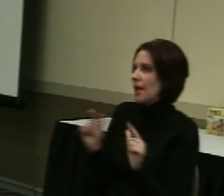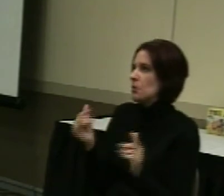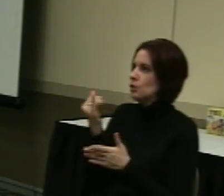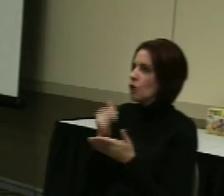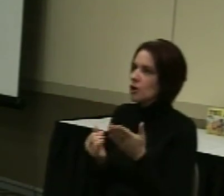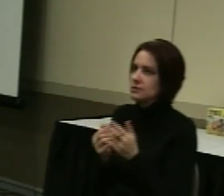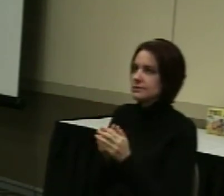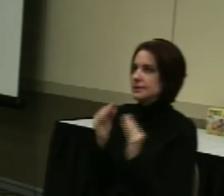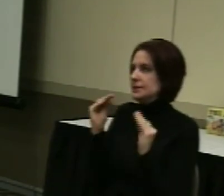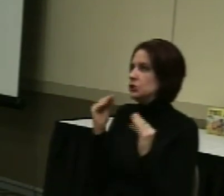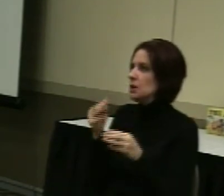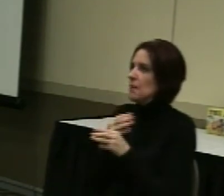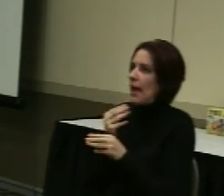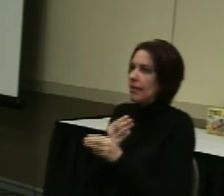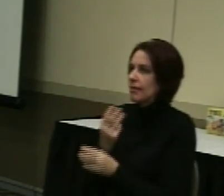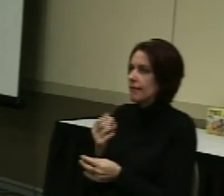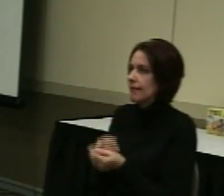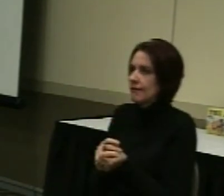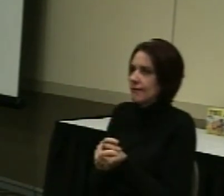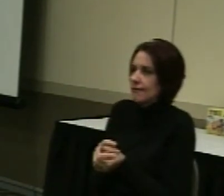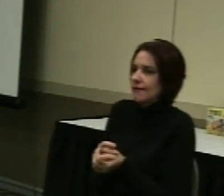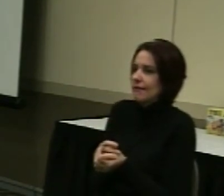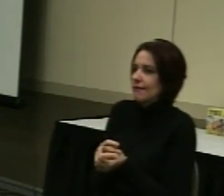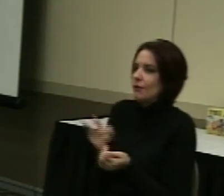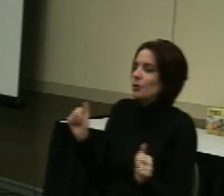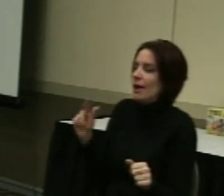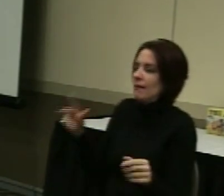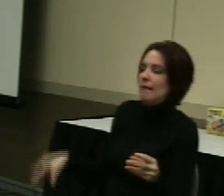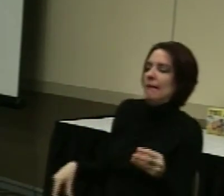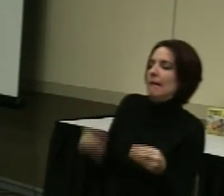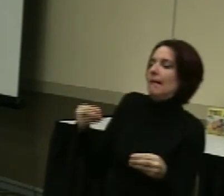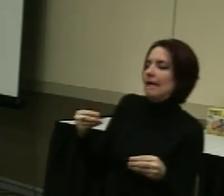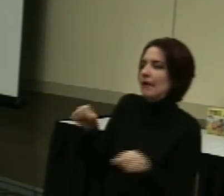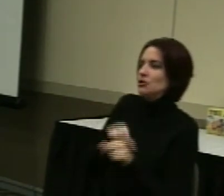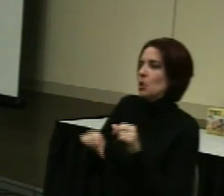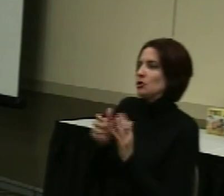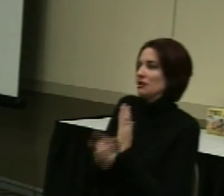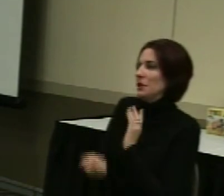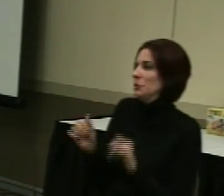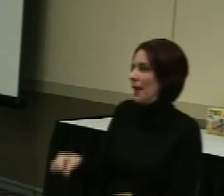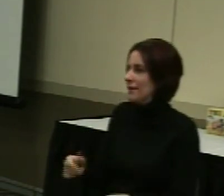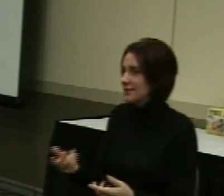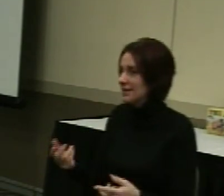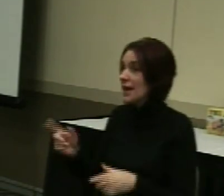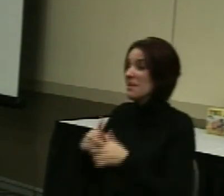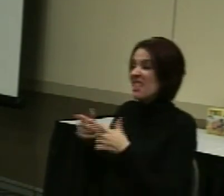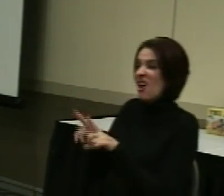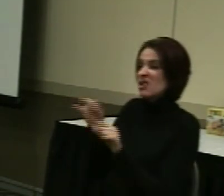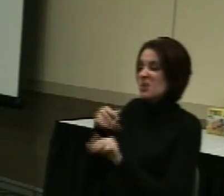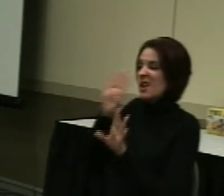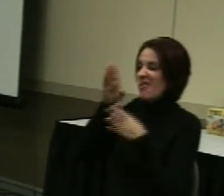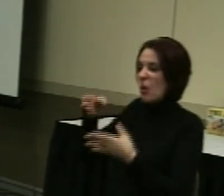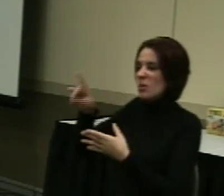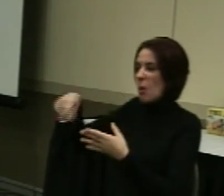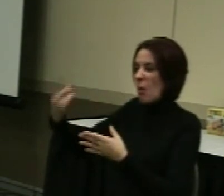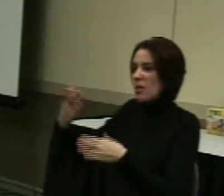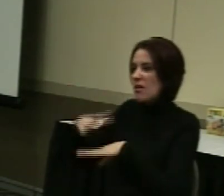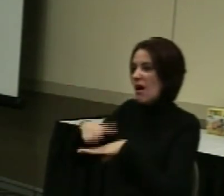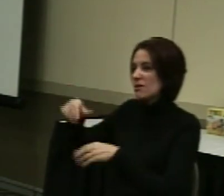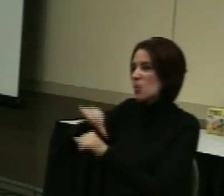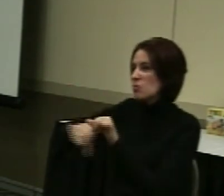whatever it might be, that we'll infuse the social skill. But then on the other hand, you can give a focused lesson. And again, I would say do